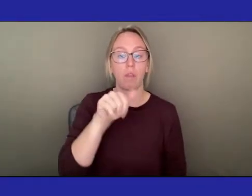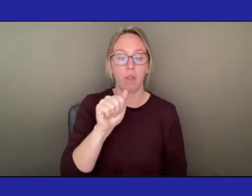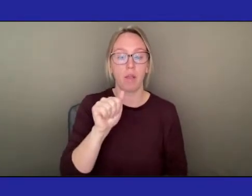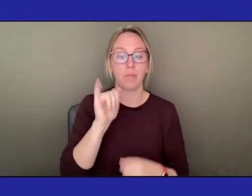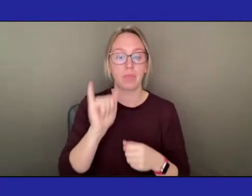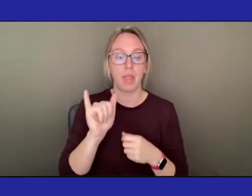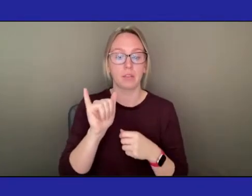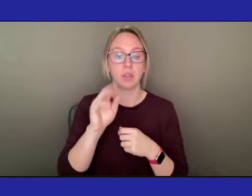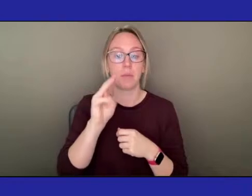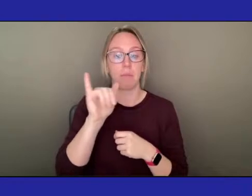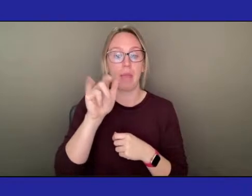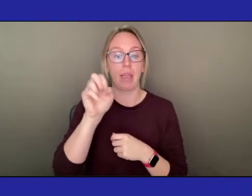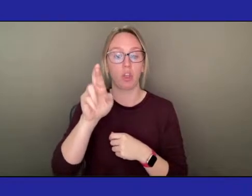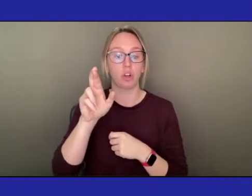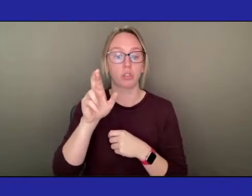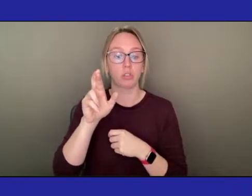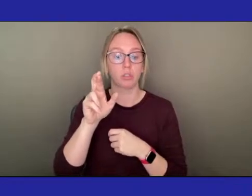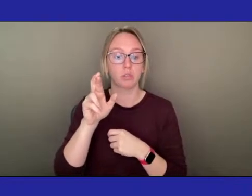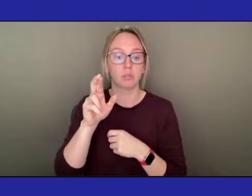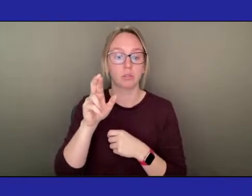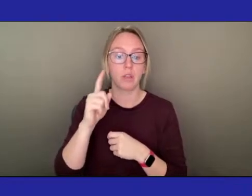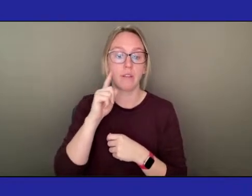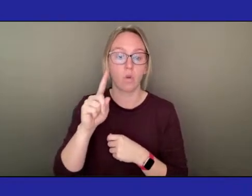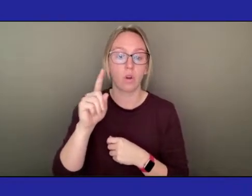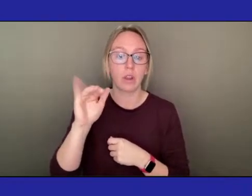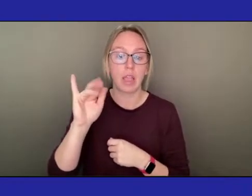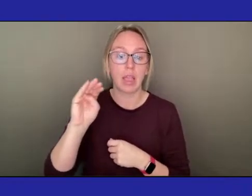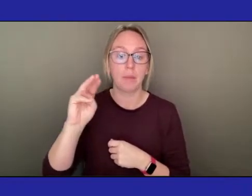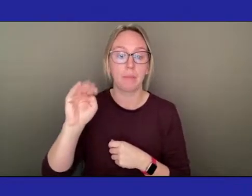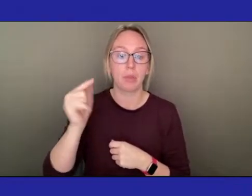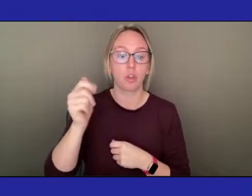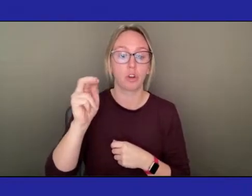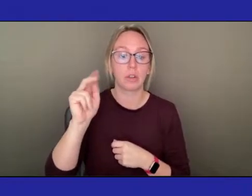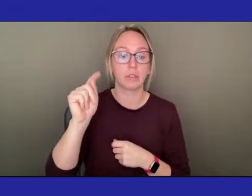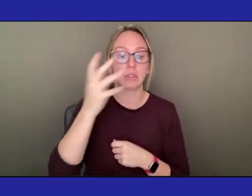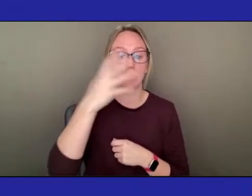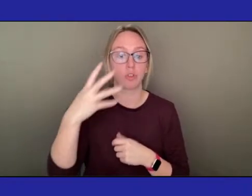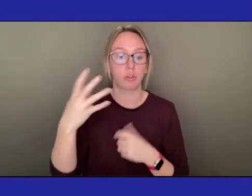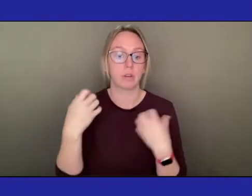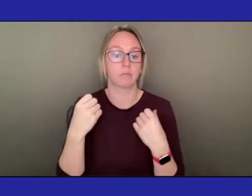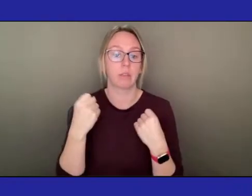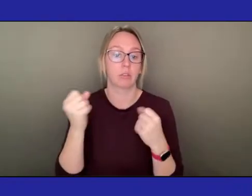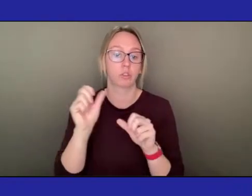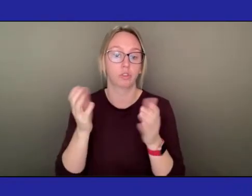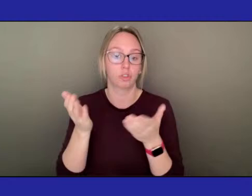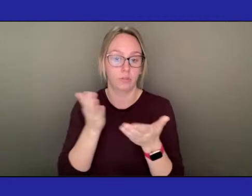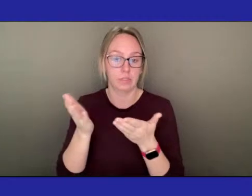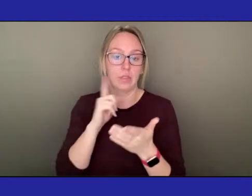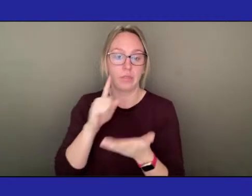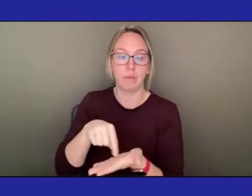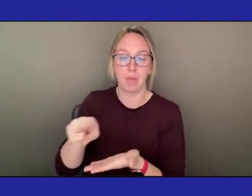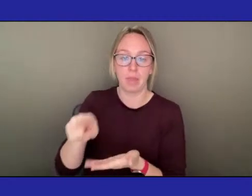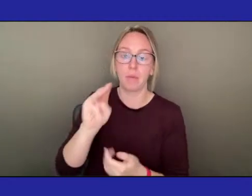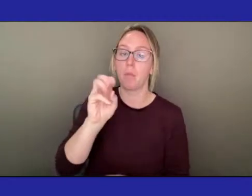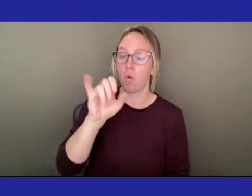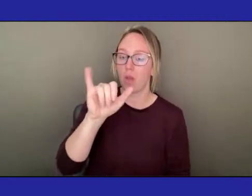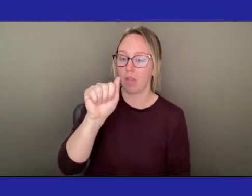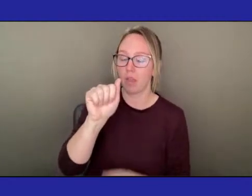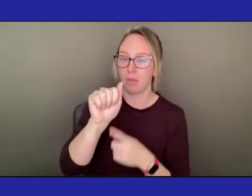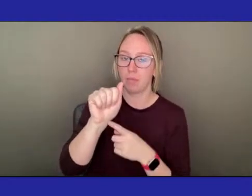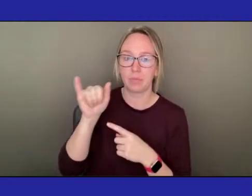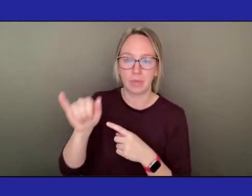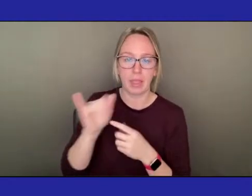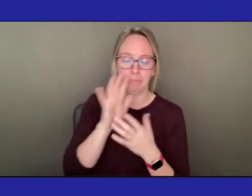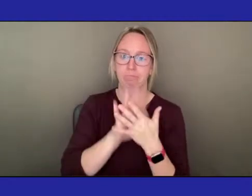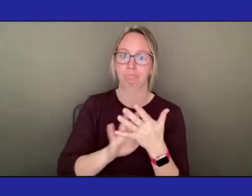our hospitals, and they pay NILAG for that approximately $1.2 million annually. City Council